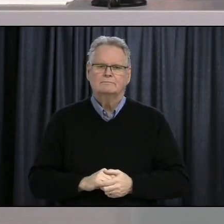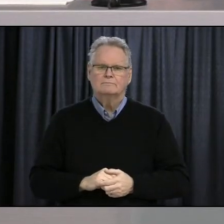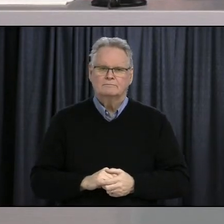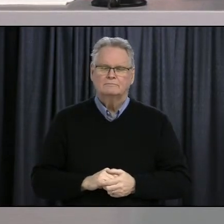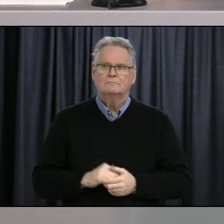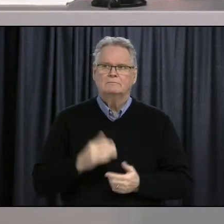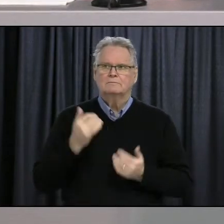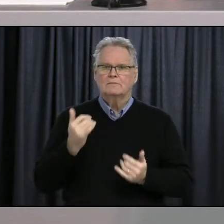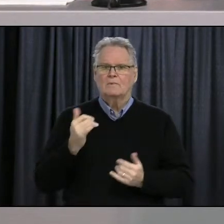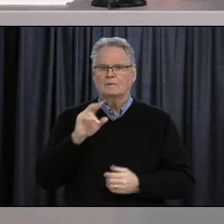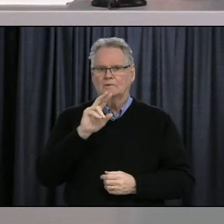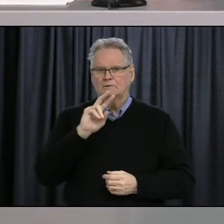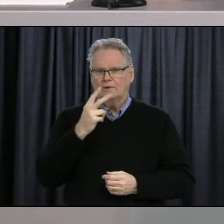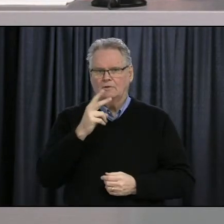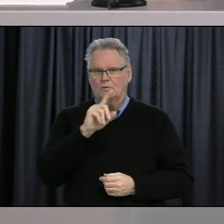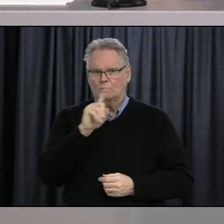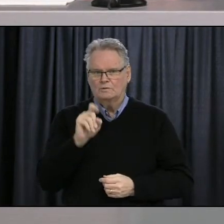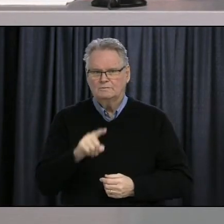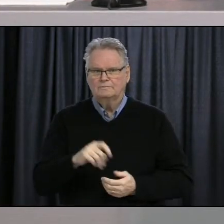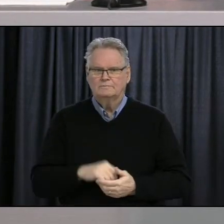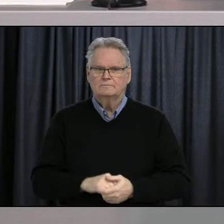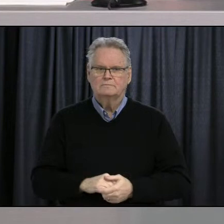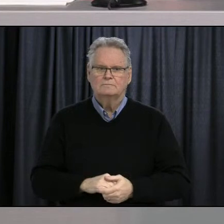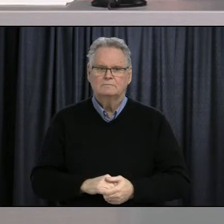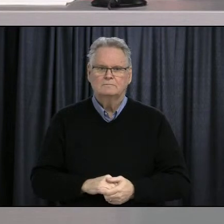the government would consider implementing?